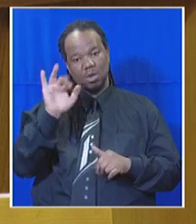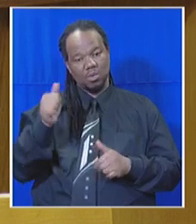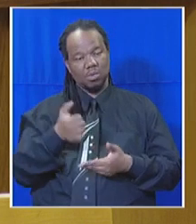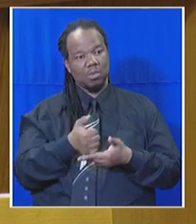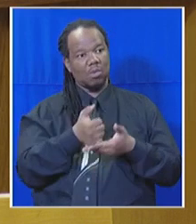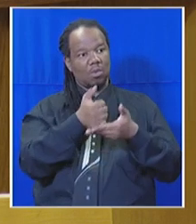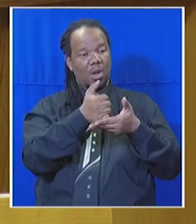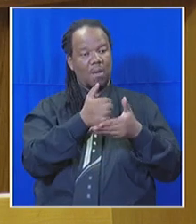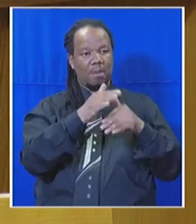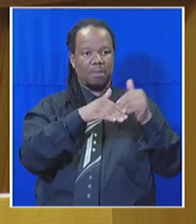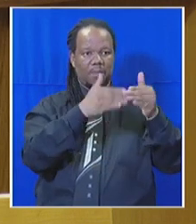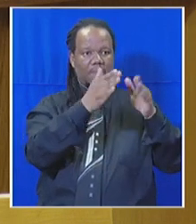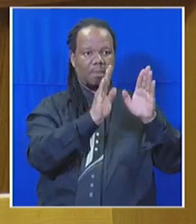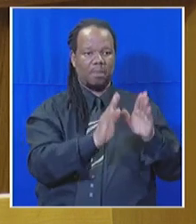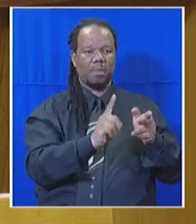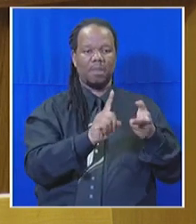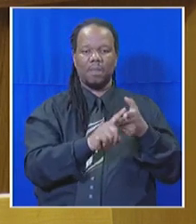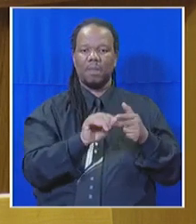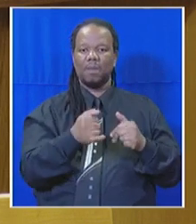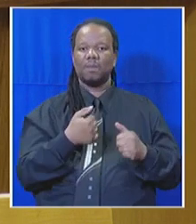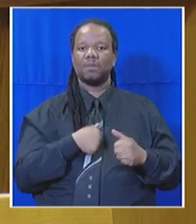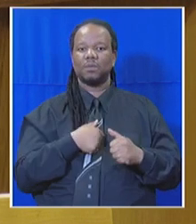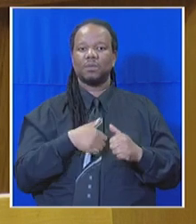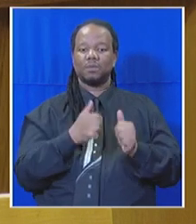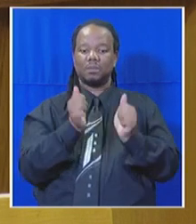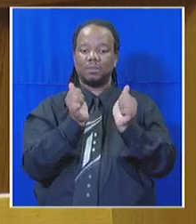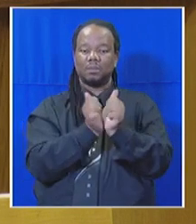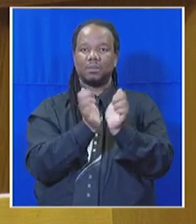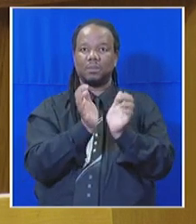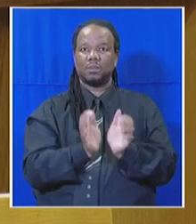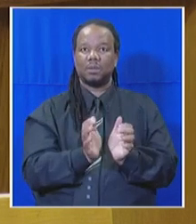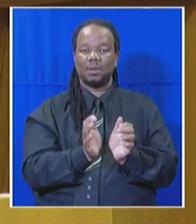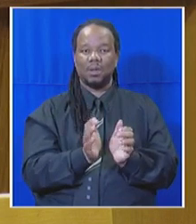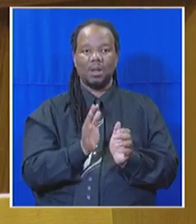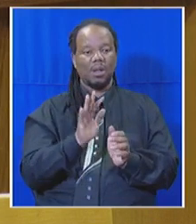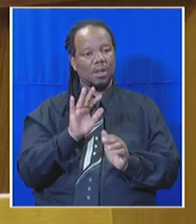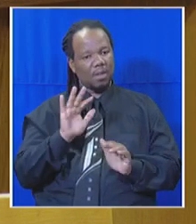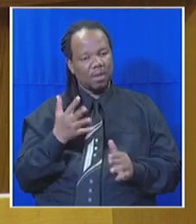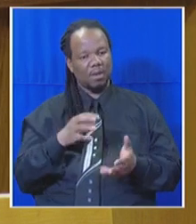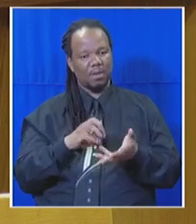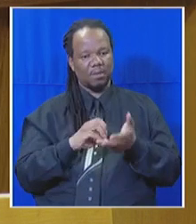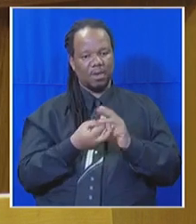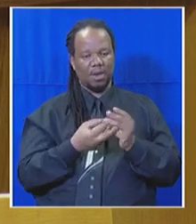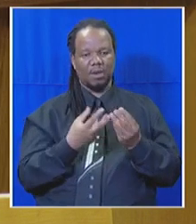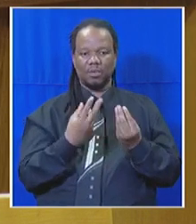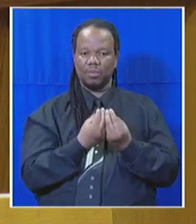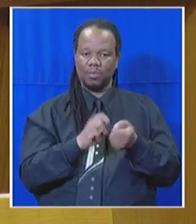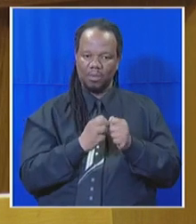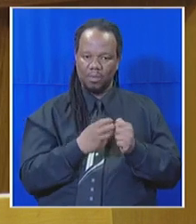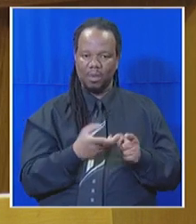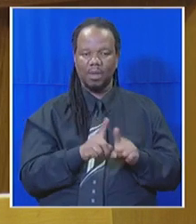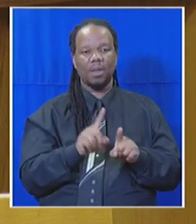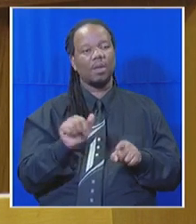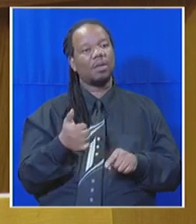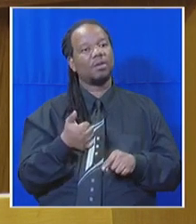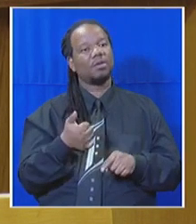infrastructure. Inmates were sent out to try and restore the problem. Correctional services